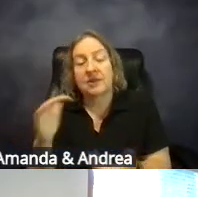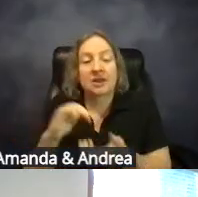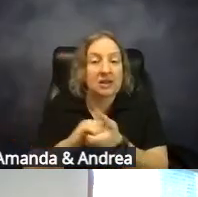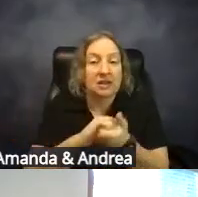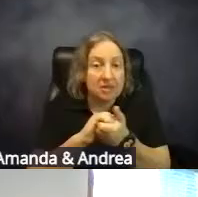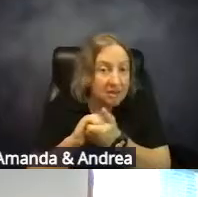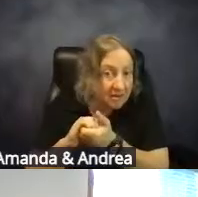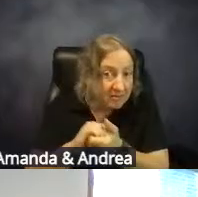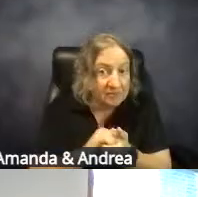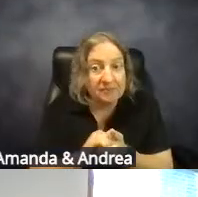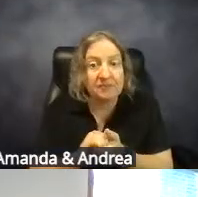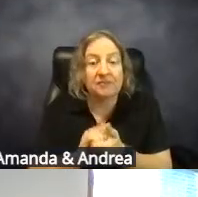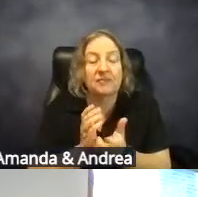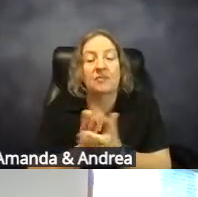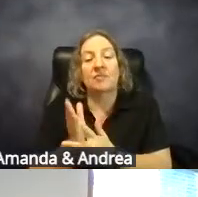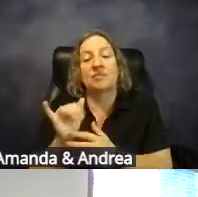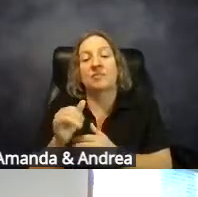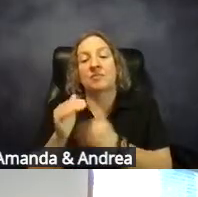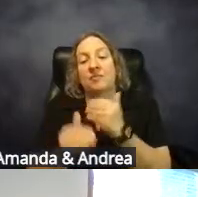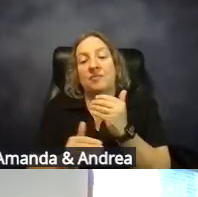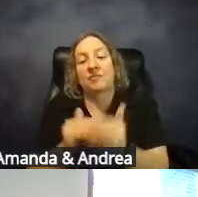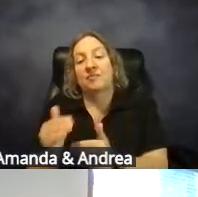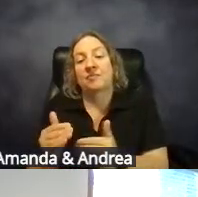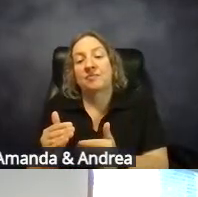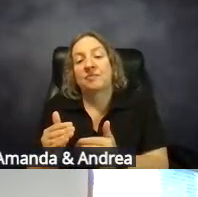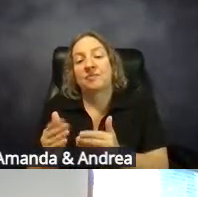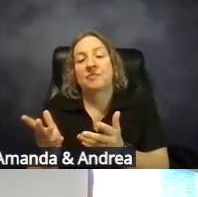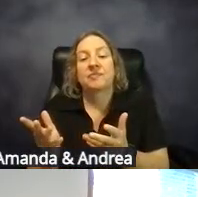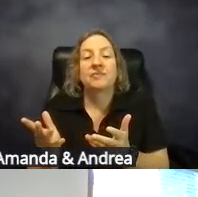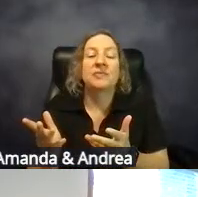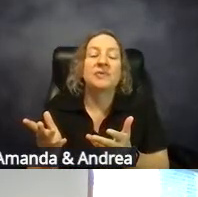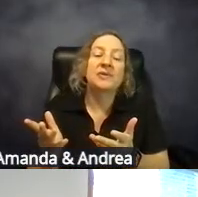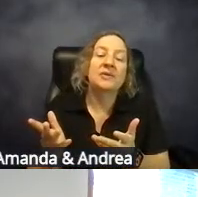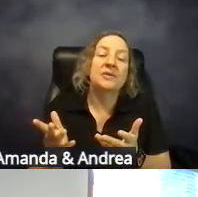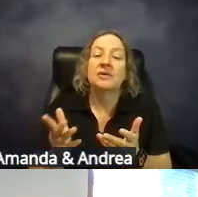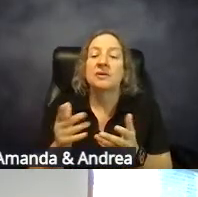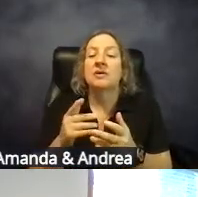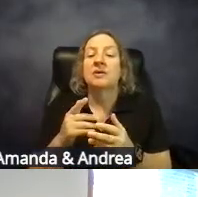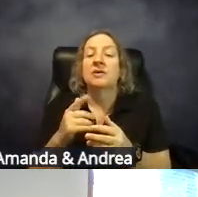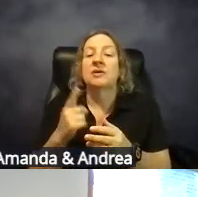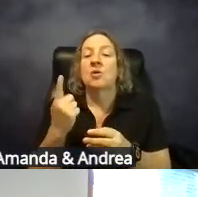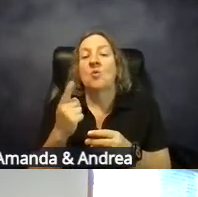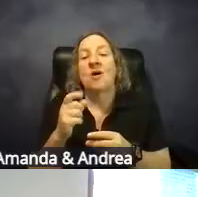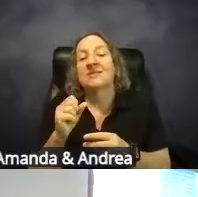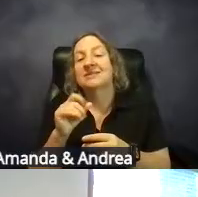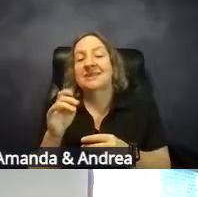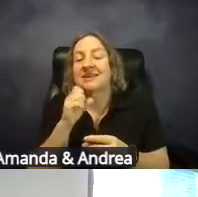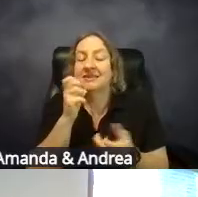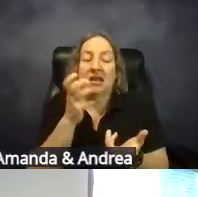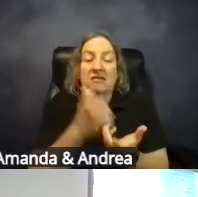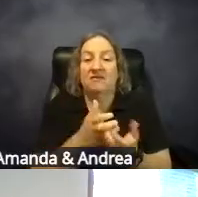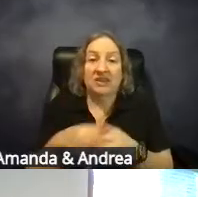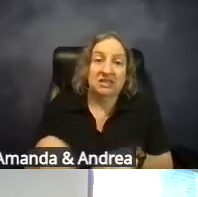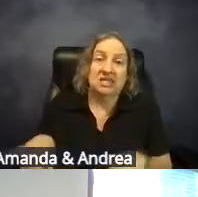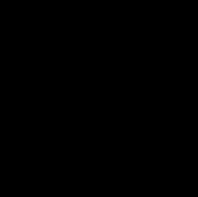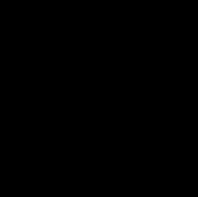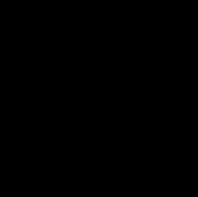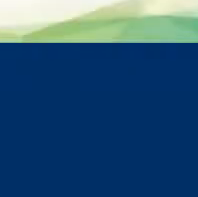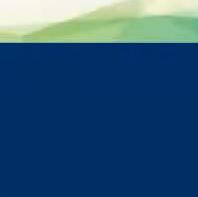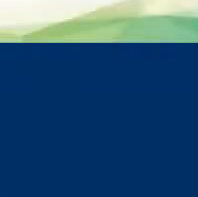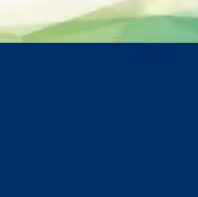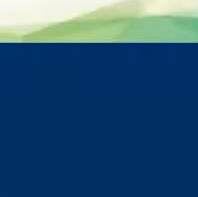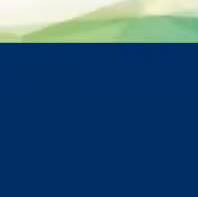collaboration through that process. So you can't, one size doesn't fit all through the entire program on this.